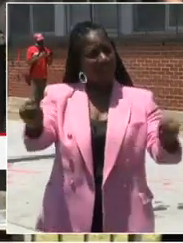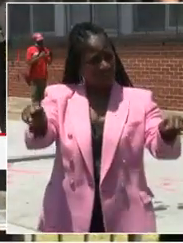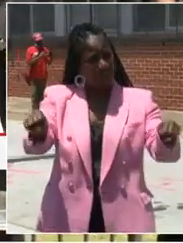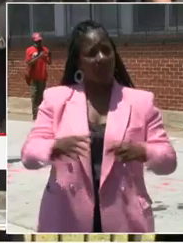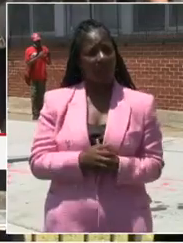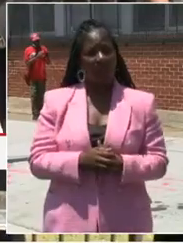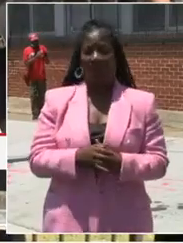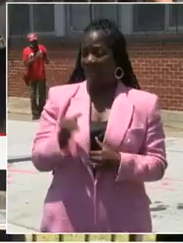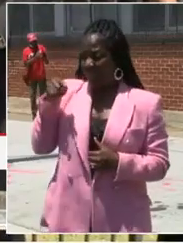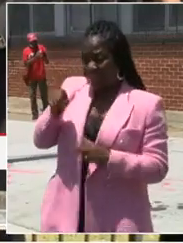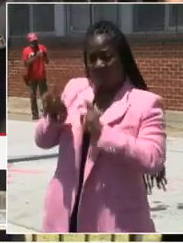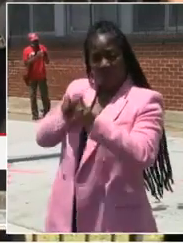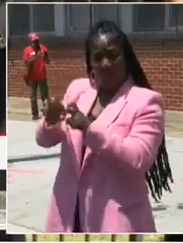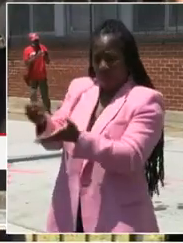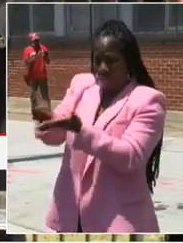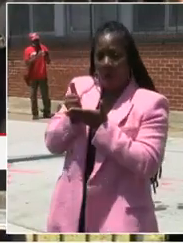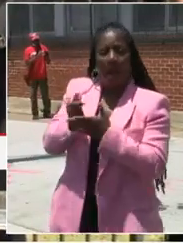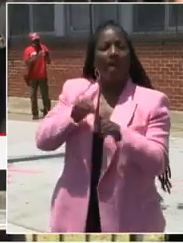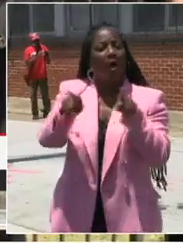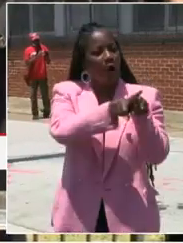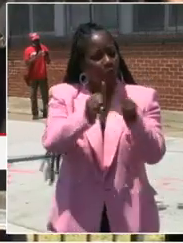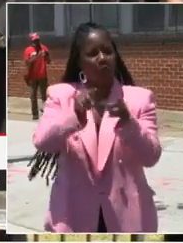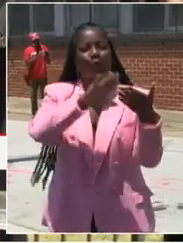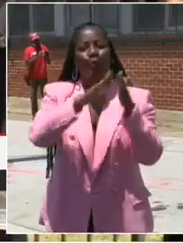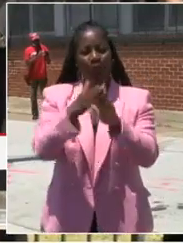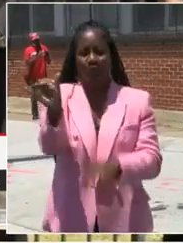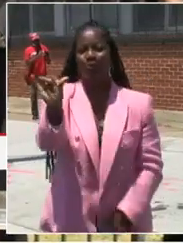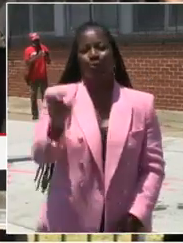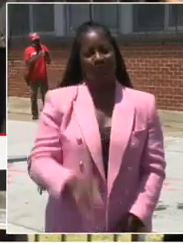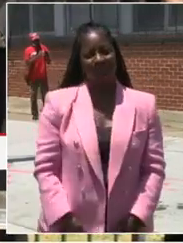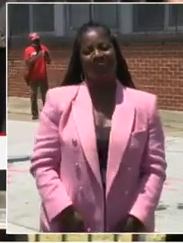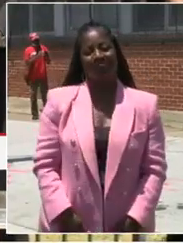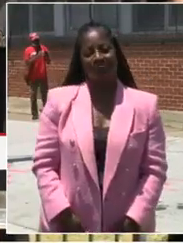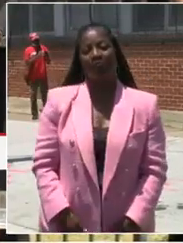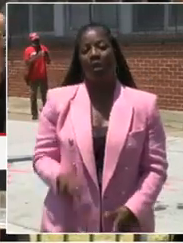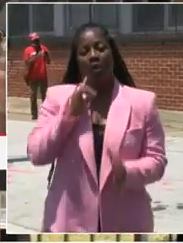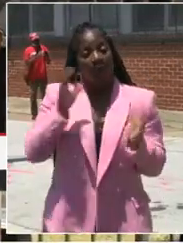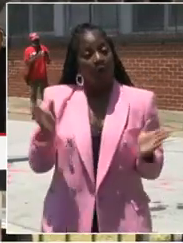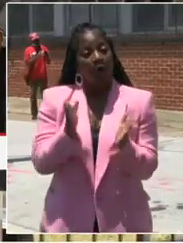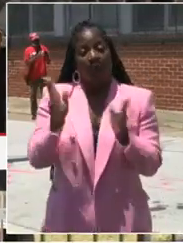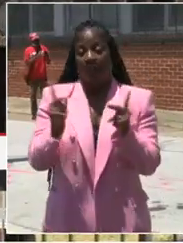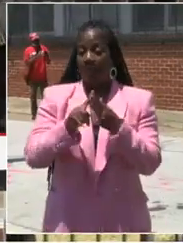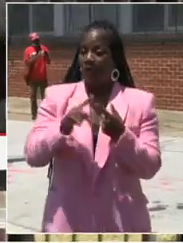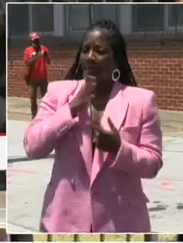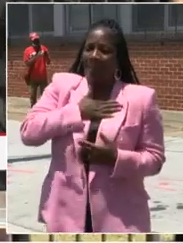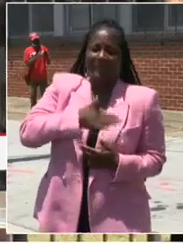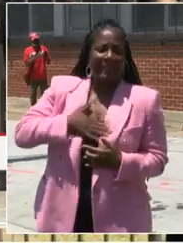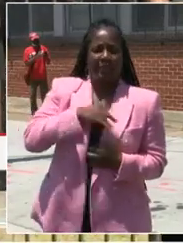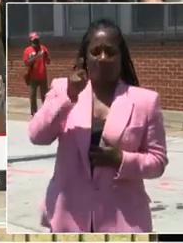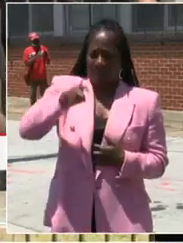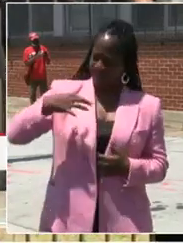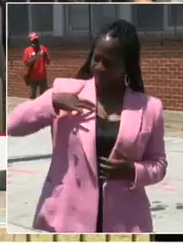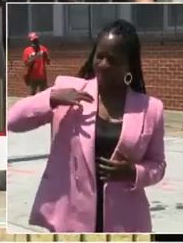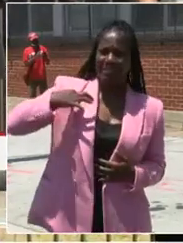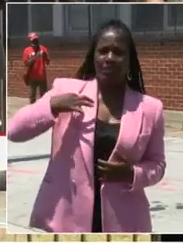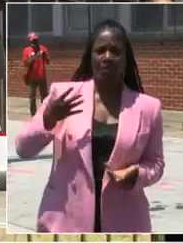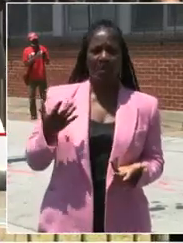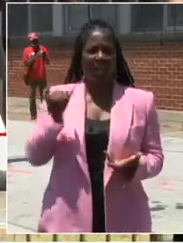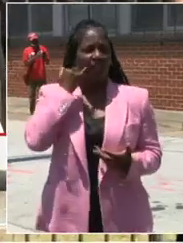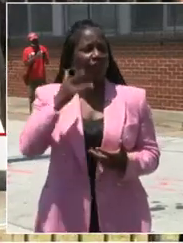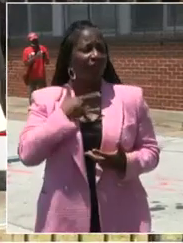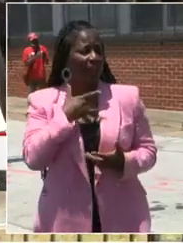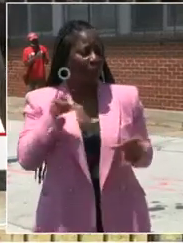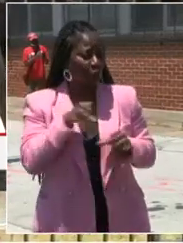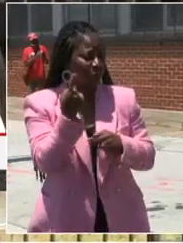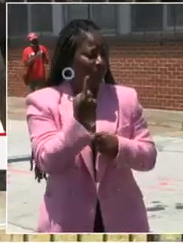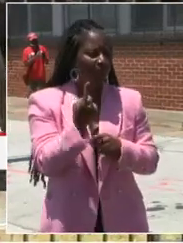this help out, but it's you all as well. So we always encourage individuals, you have to volunteer. And if you feel like you're doing something, do